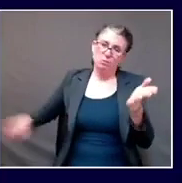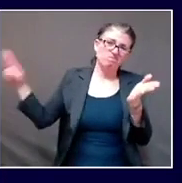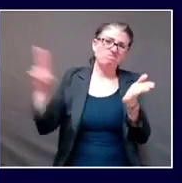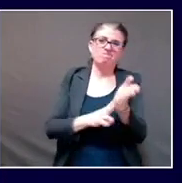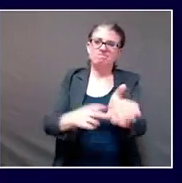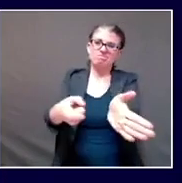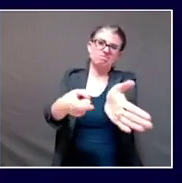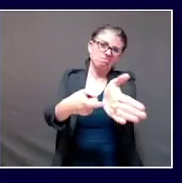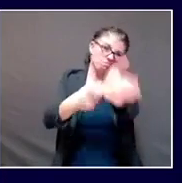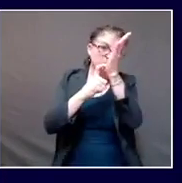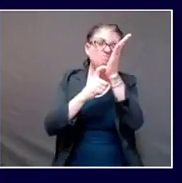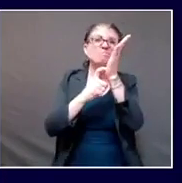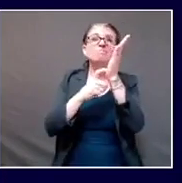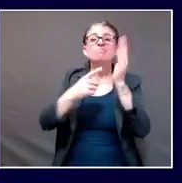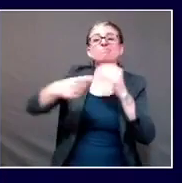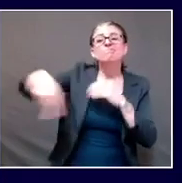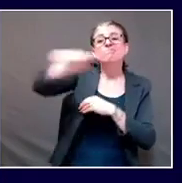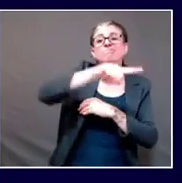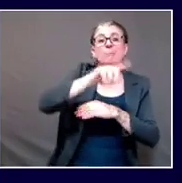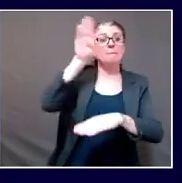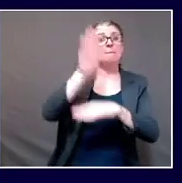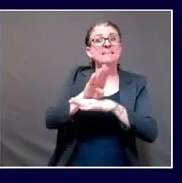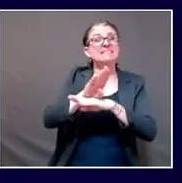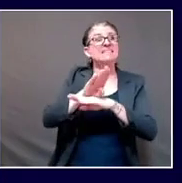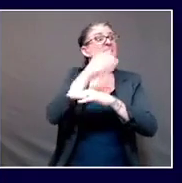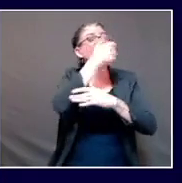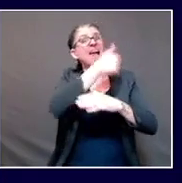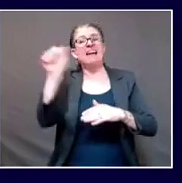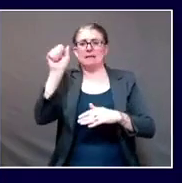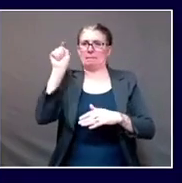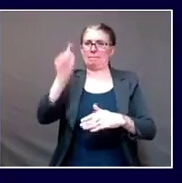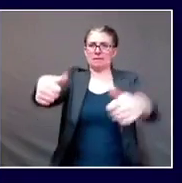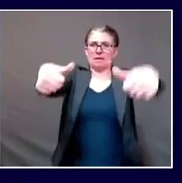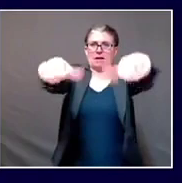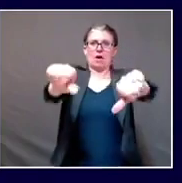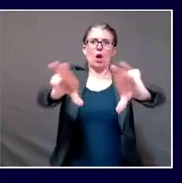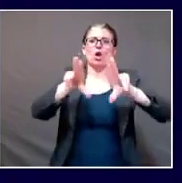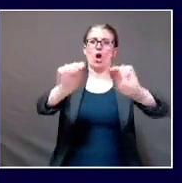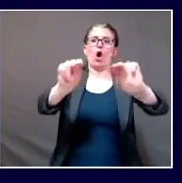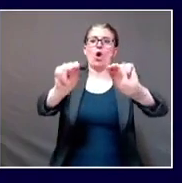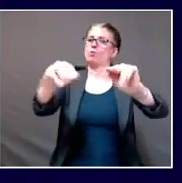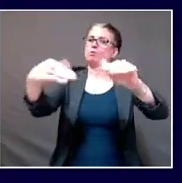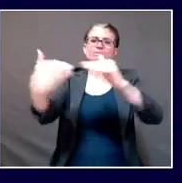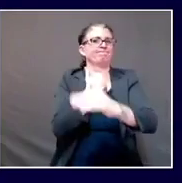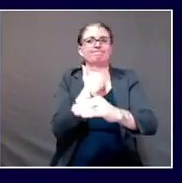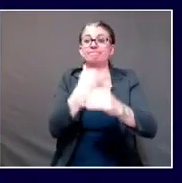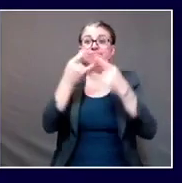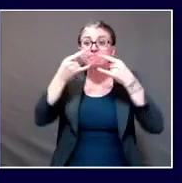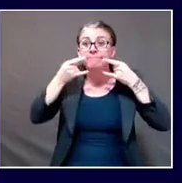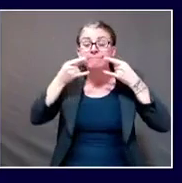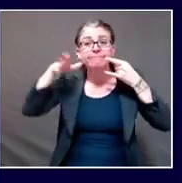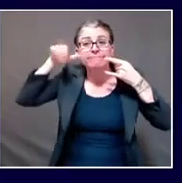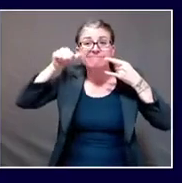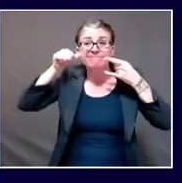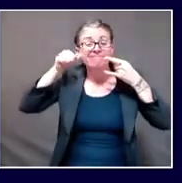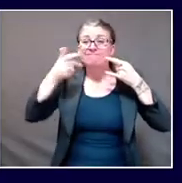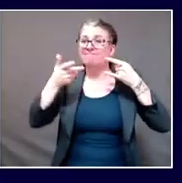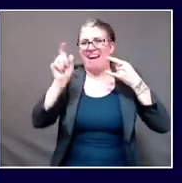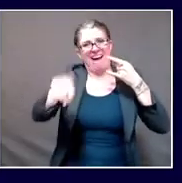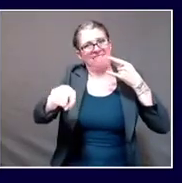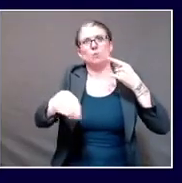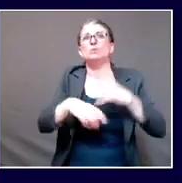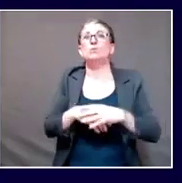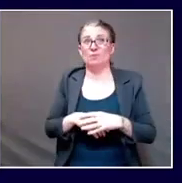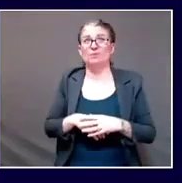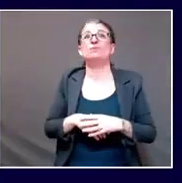post the requirement publicly. Anyone who still insists on entering a store or other facility without wearing a mask or